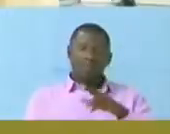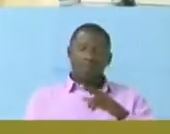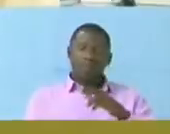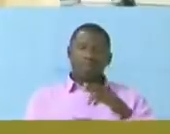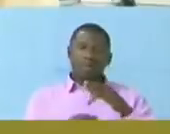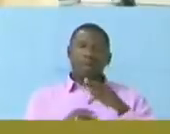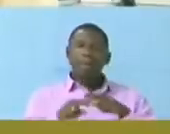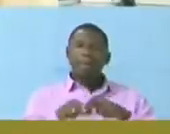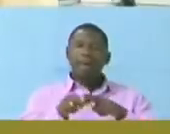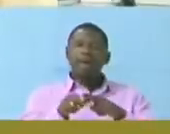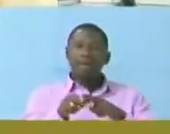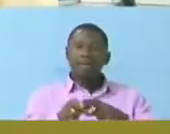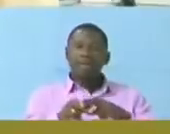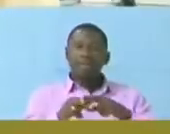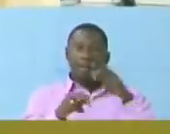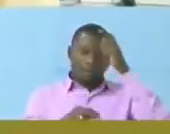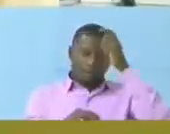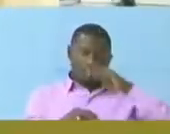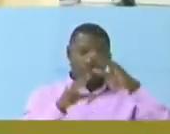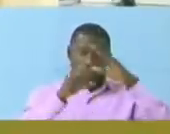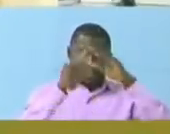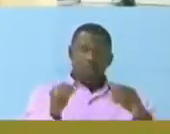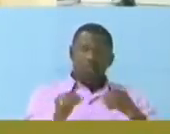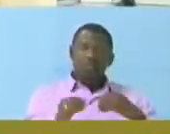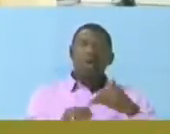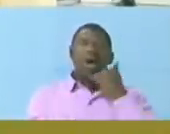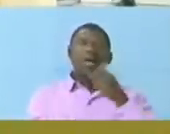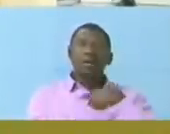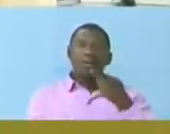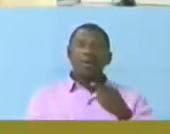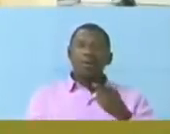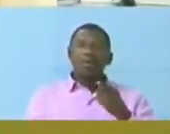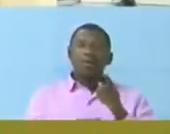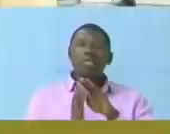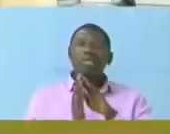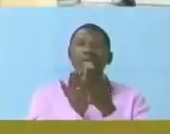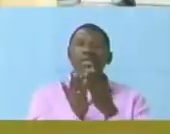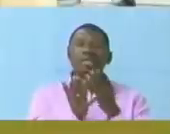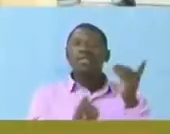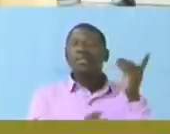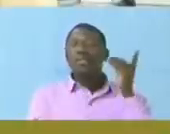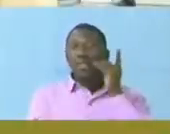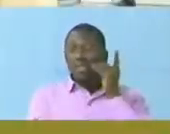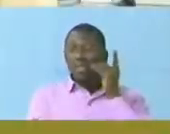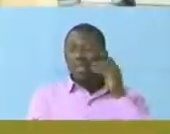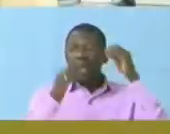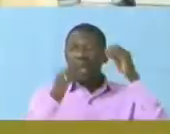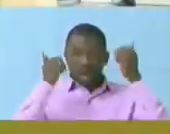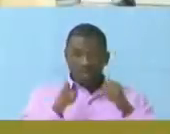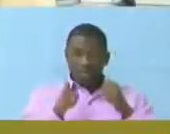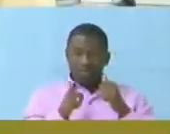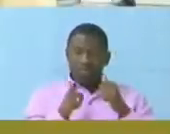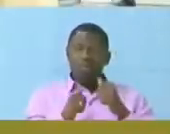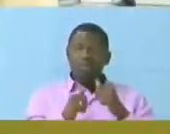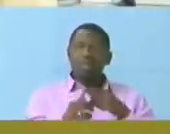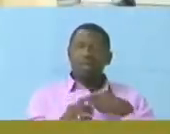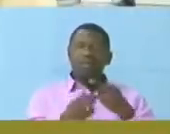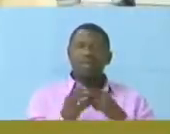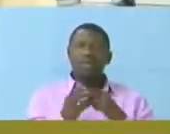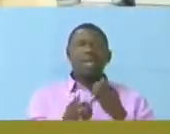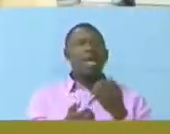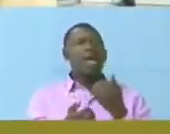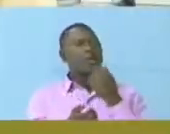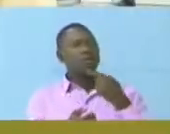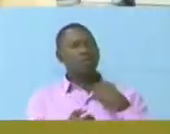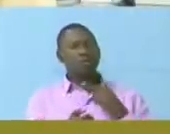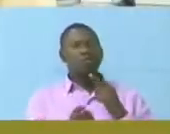the diary of that date is available, and I was referred to Jawara Demba.